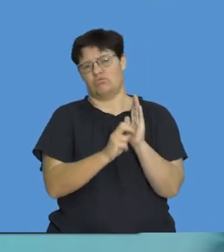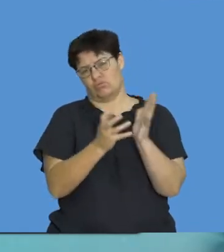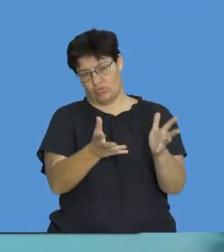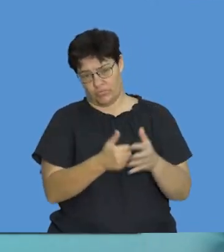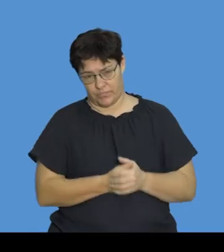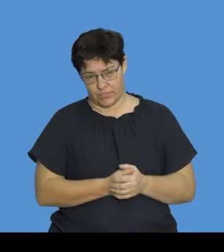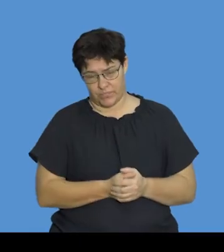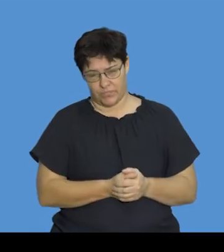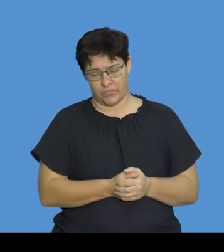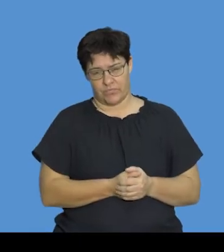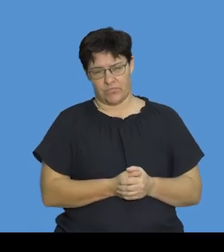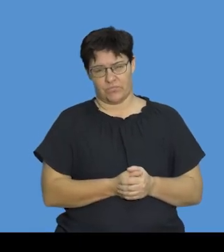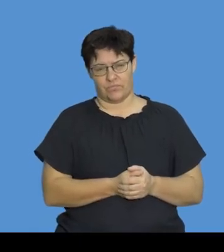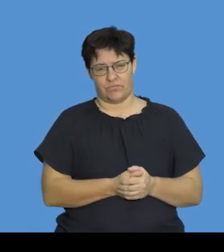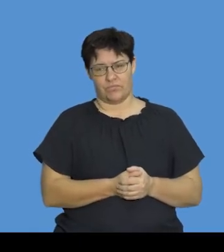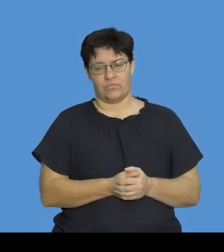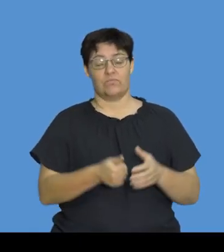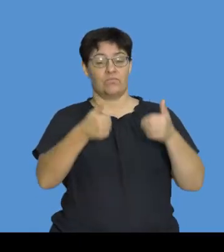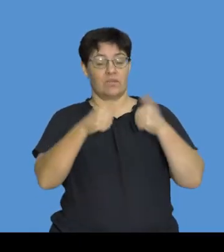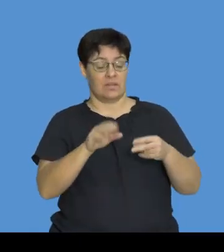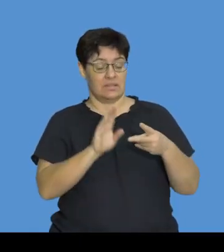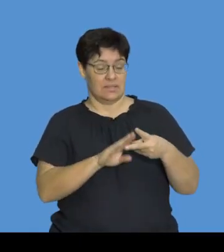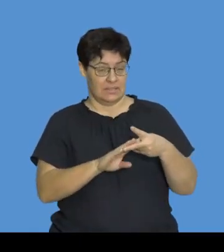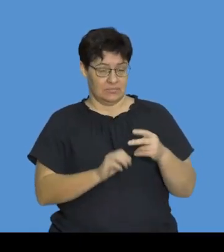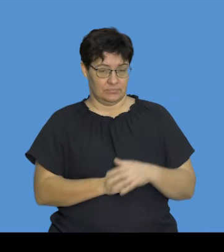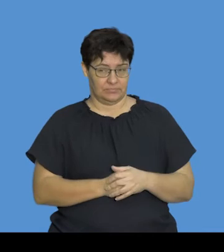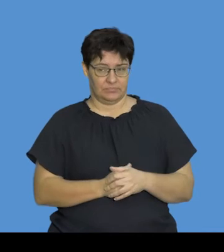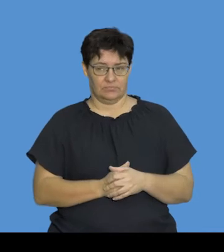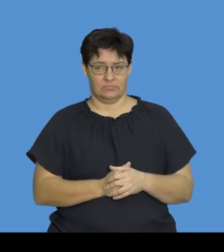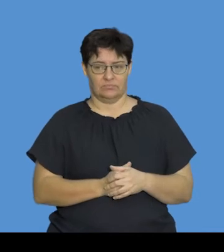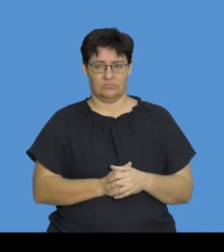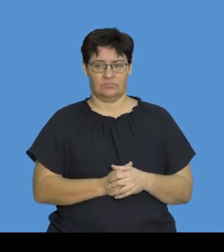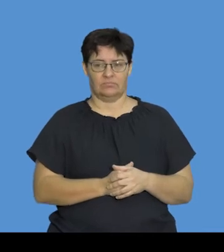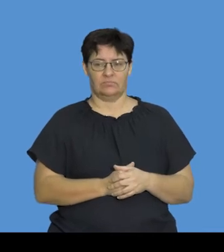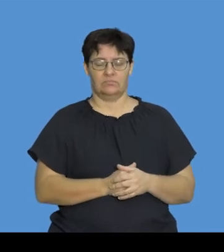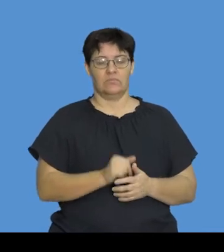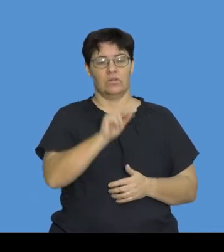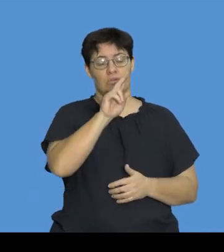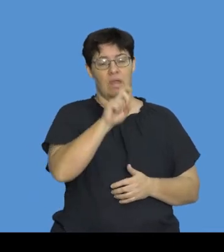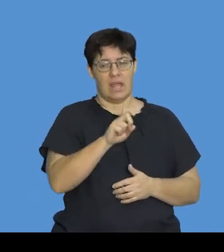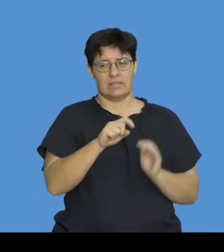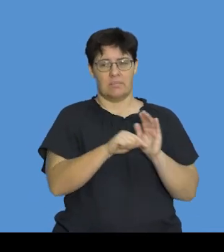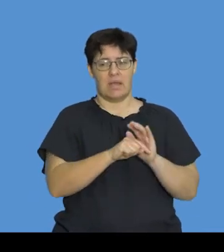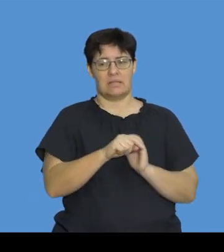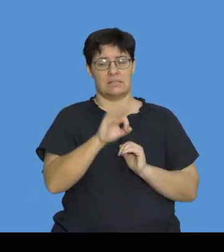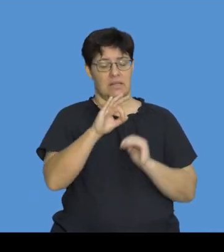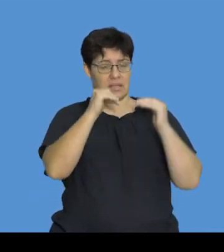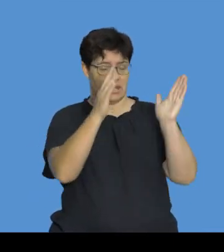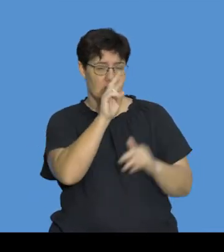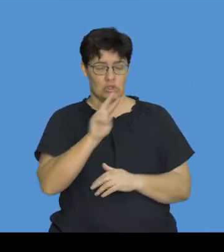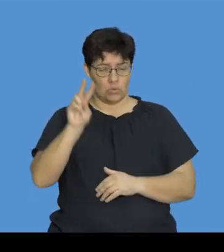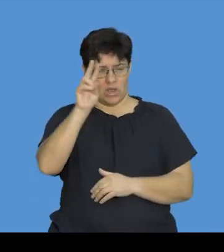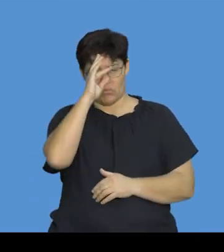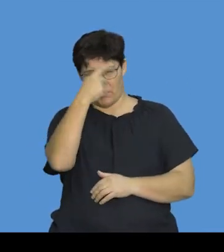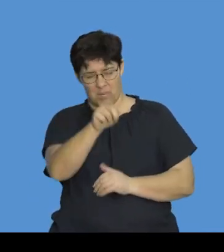route. Now, the second example has to do with squaring a binomial. Remember, when we talk